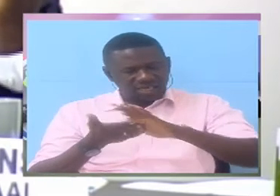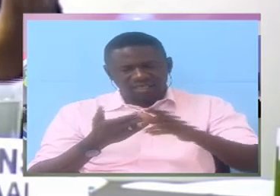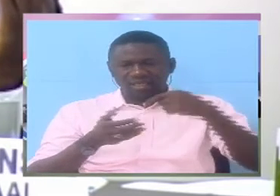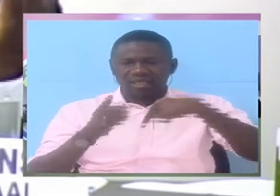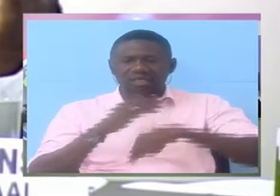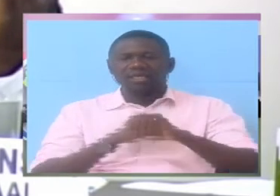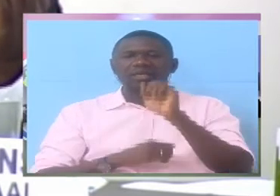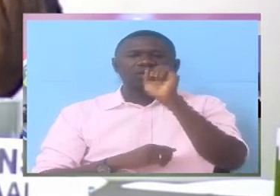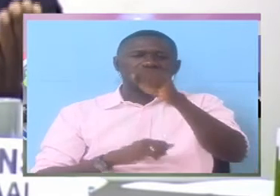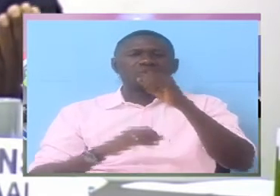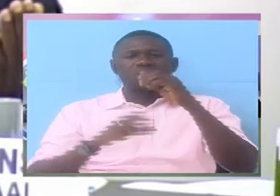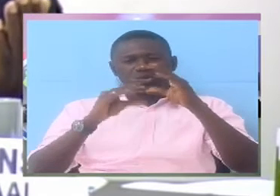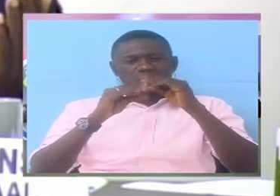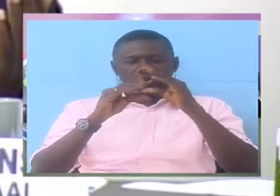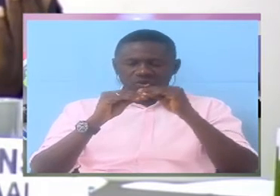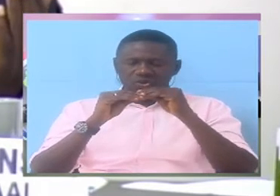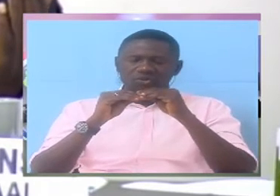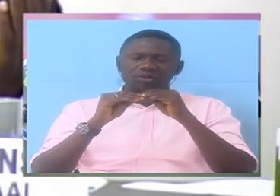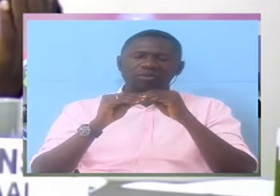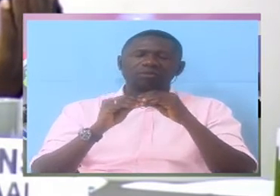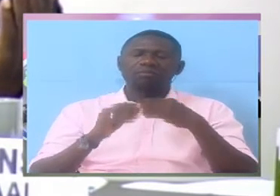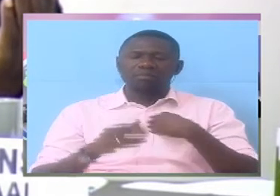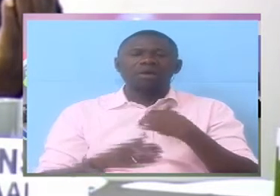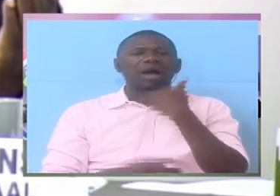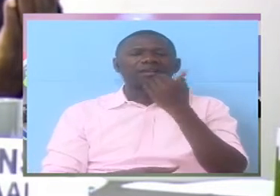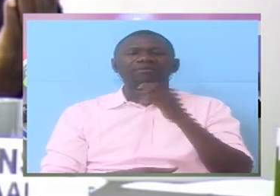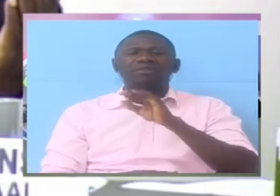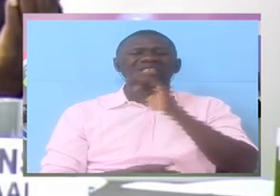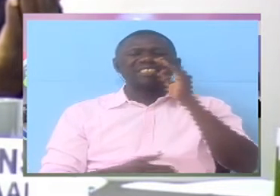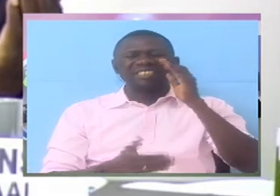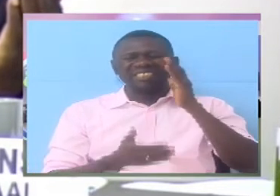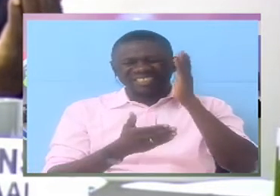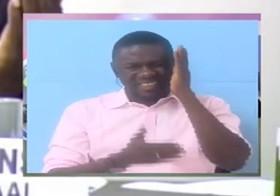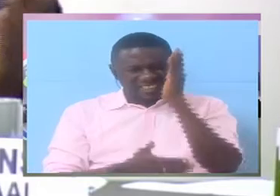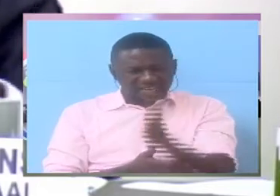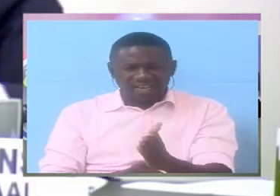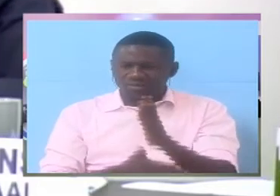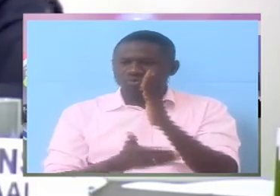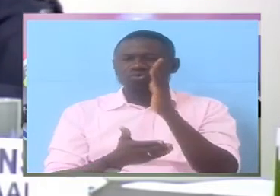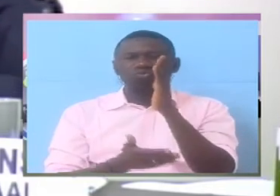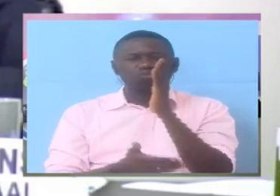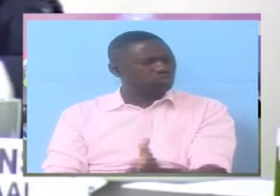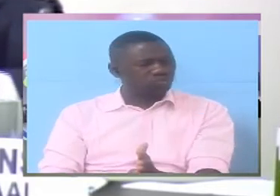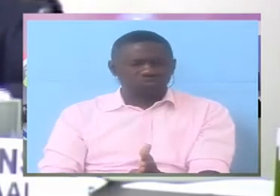the absolute truth. Who are the